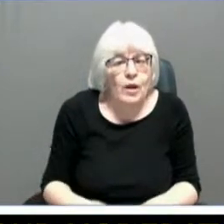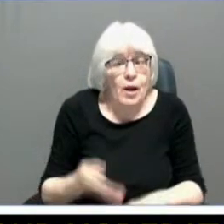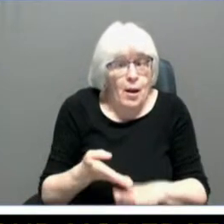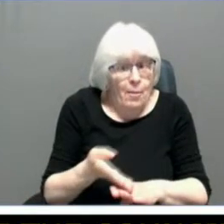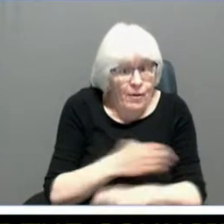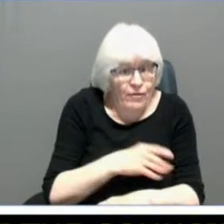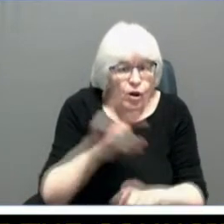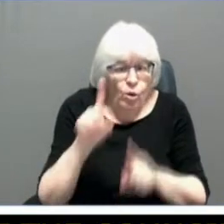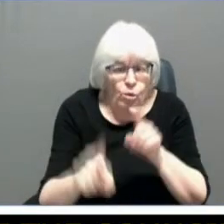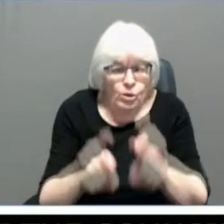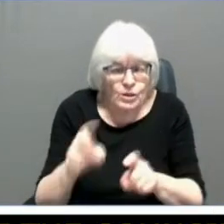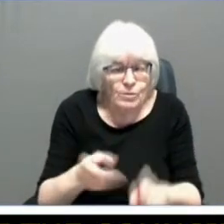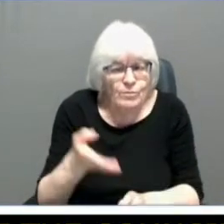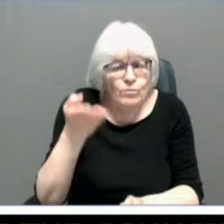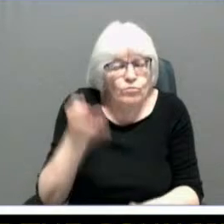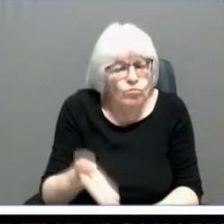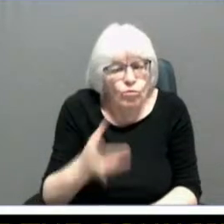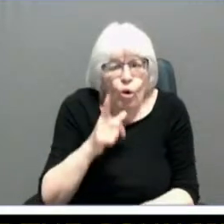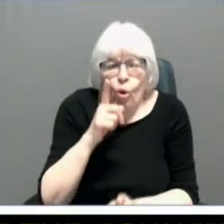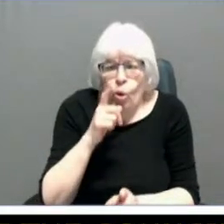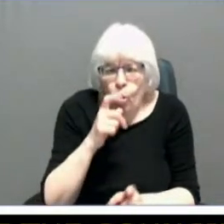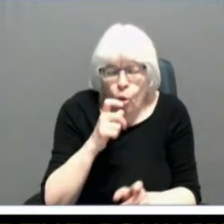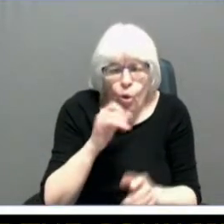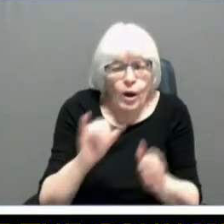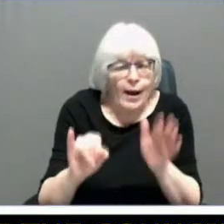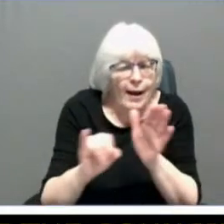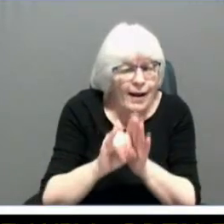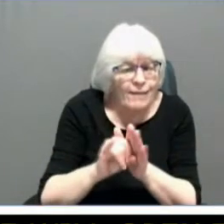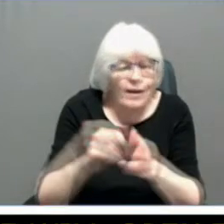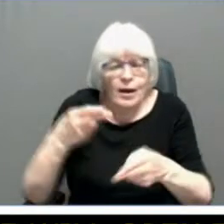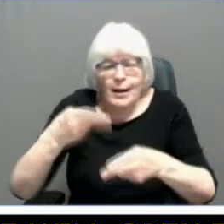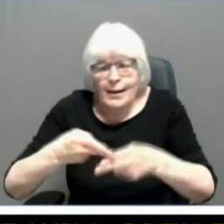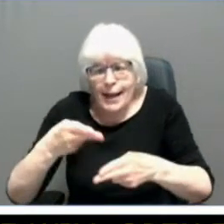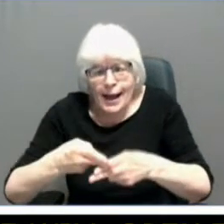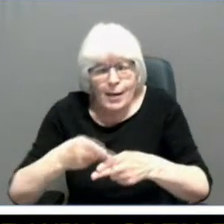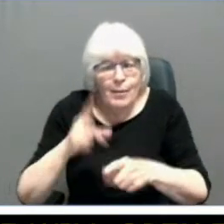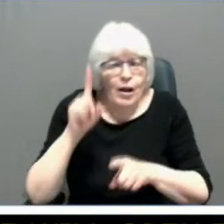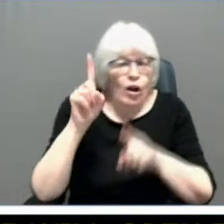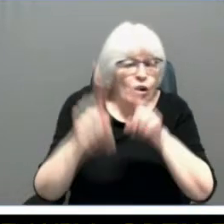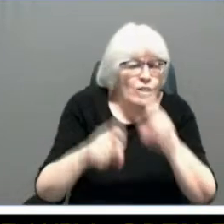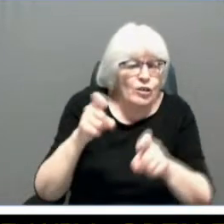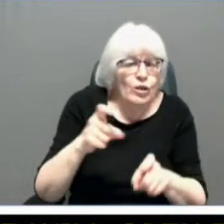yourself, your outlet, and to which Premier your question is. Premier Houston?